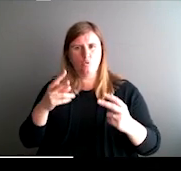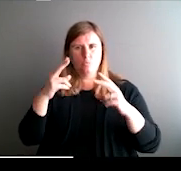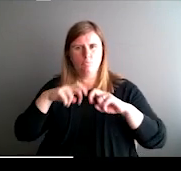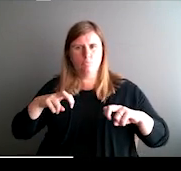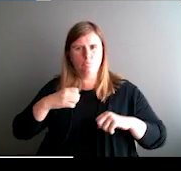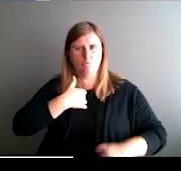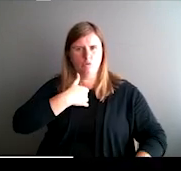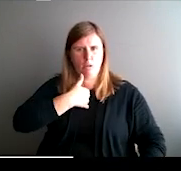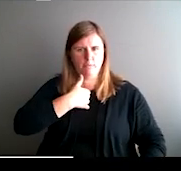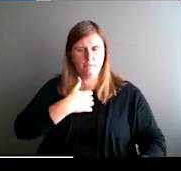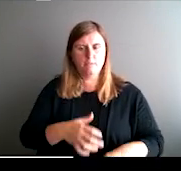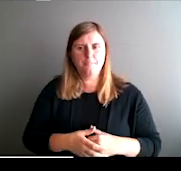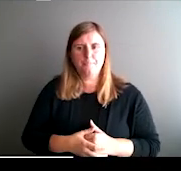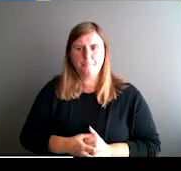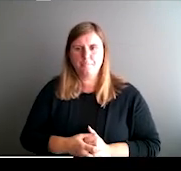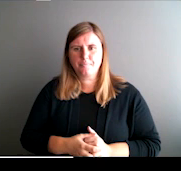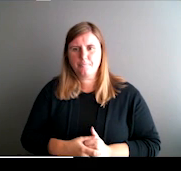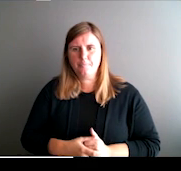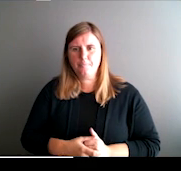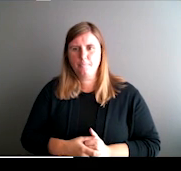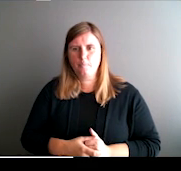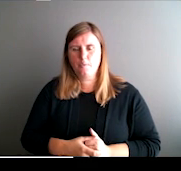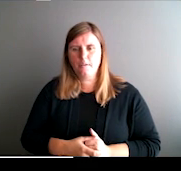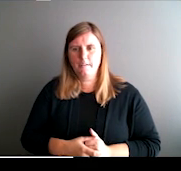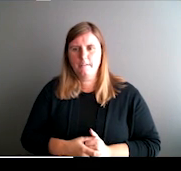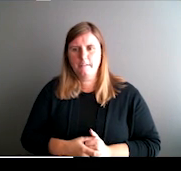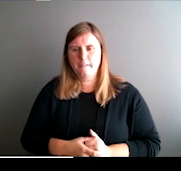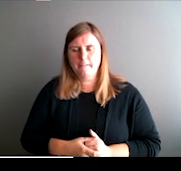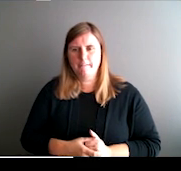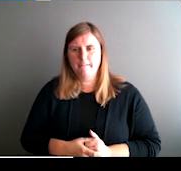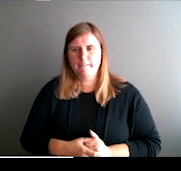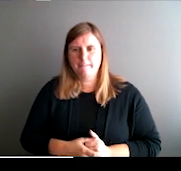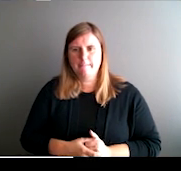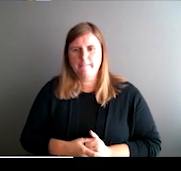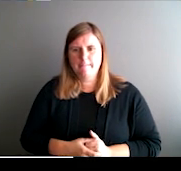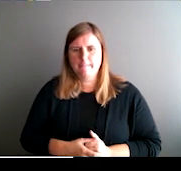a different viewpoint as far as your interactions with students.